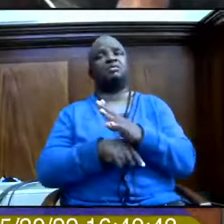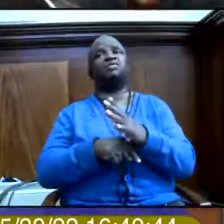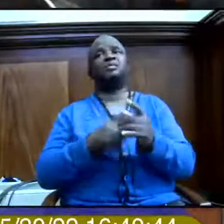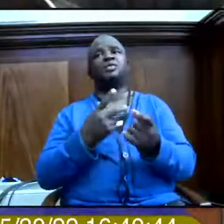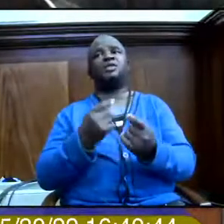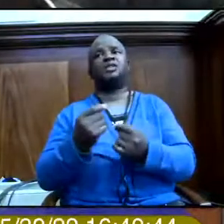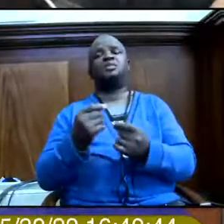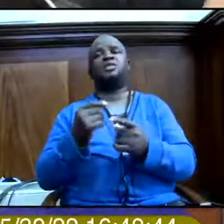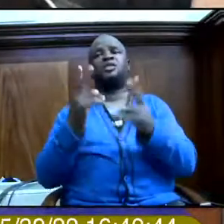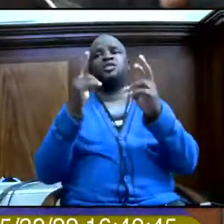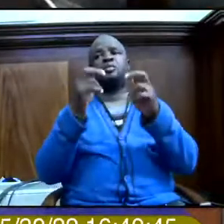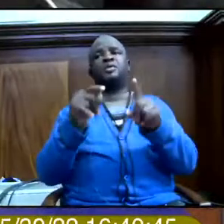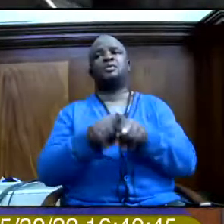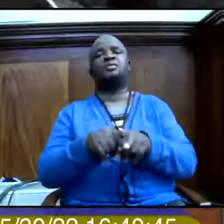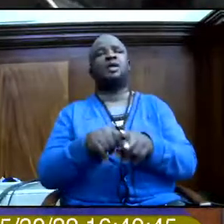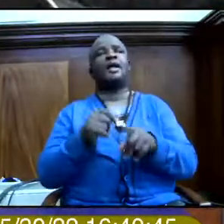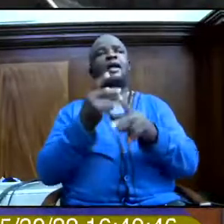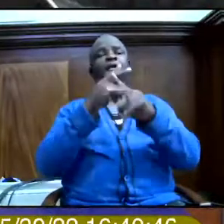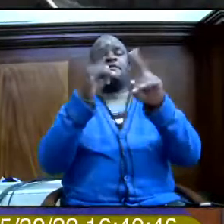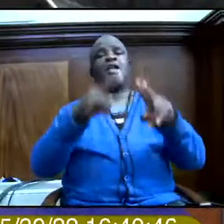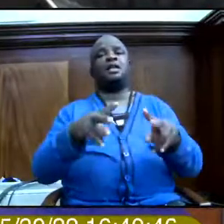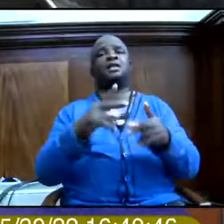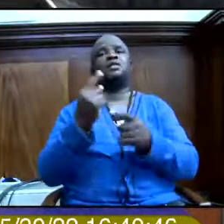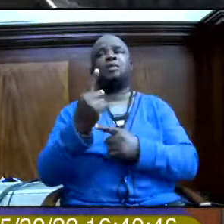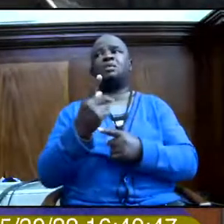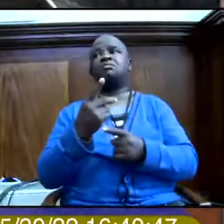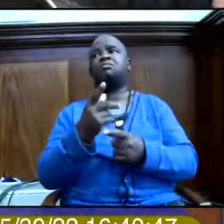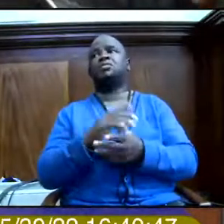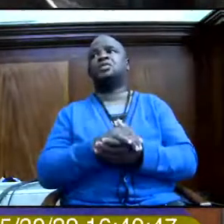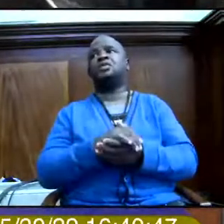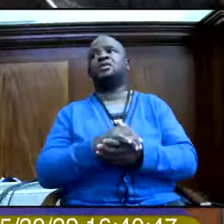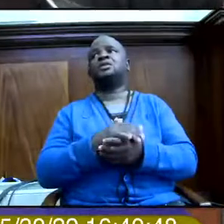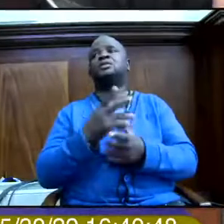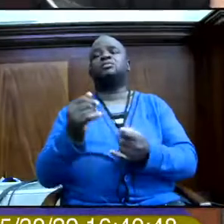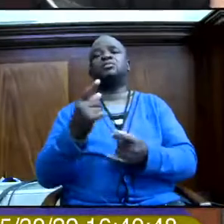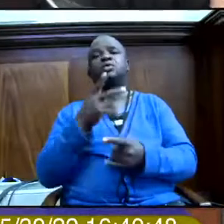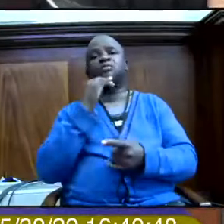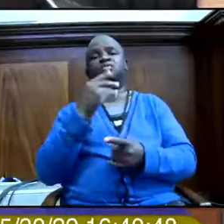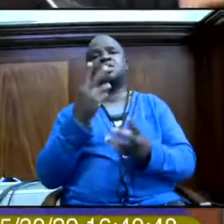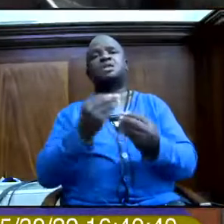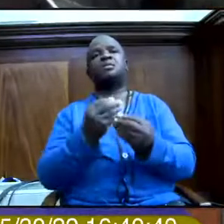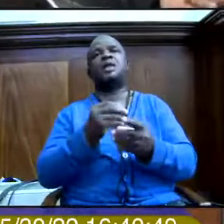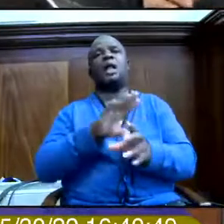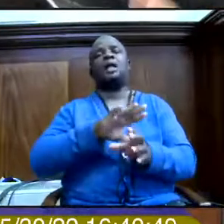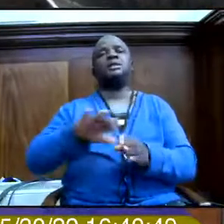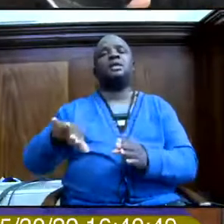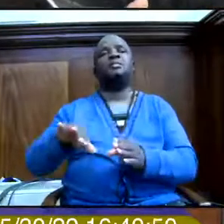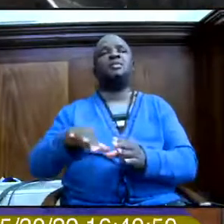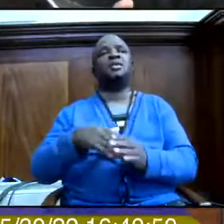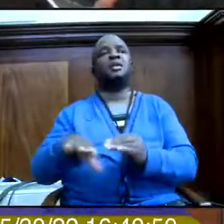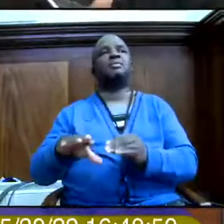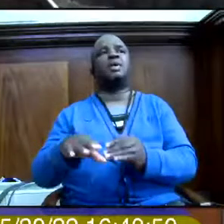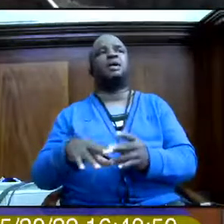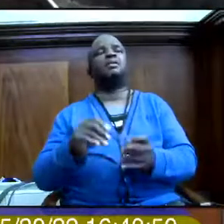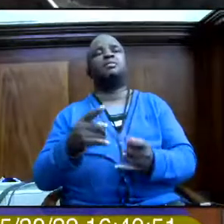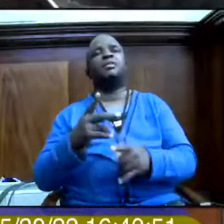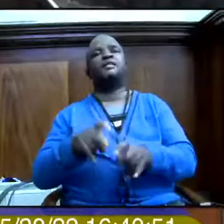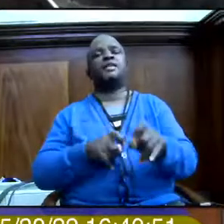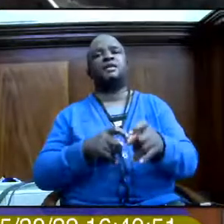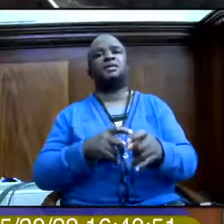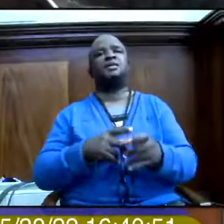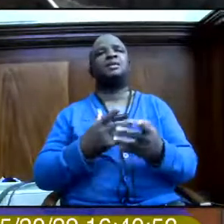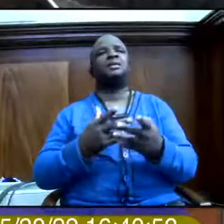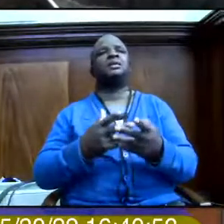you'll have one federation debating a step aside instead of debating